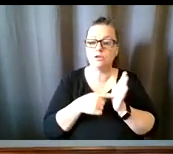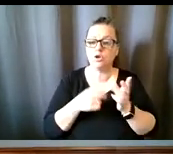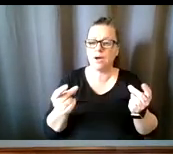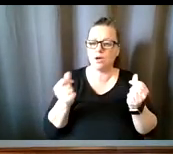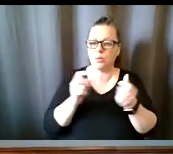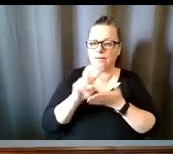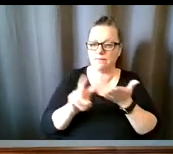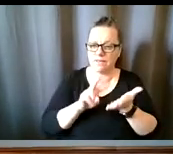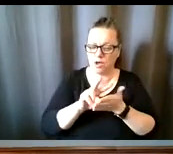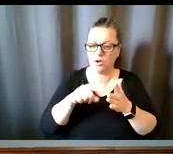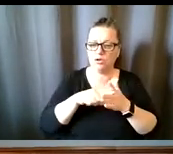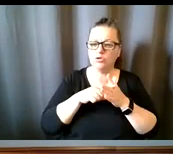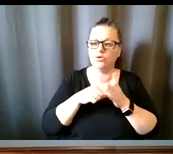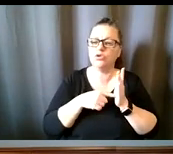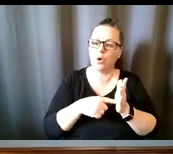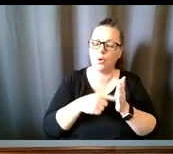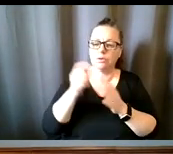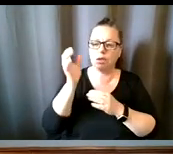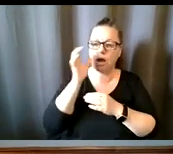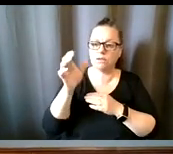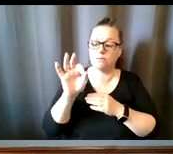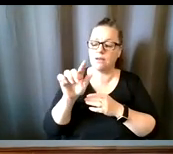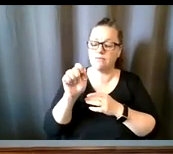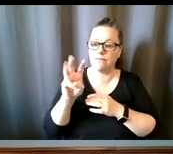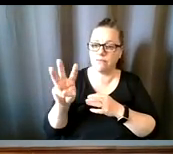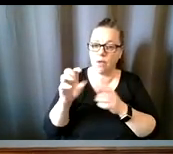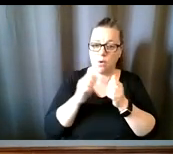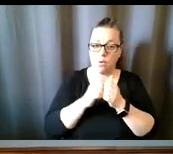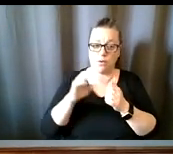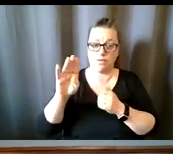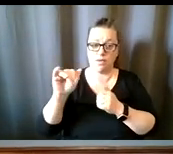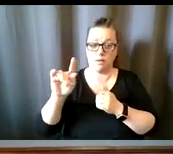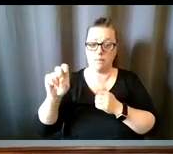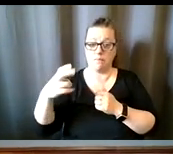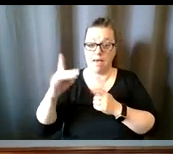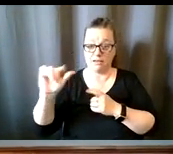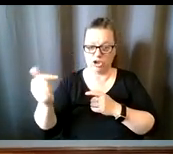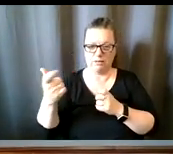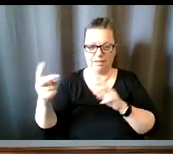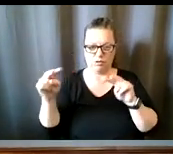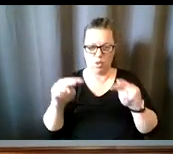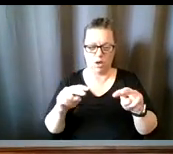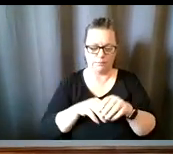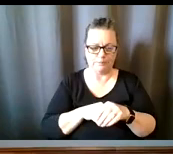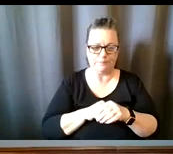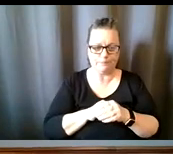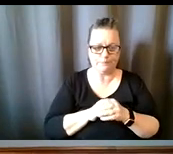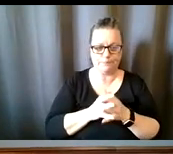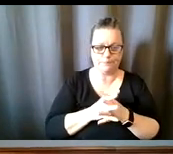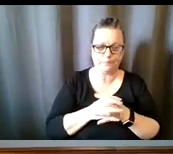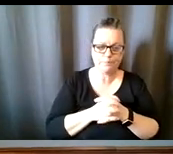here that shows this concept of flow with batching. So let's go ahead and take a quick look at this.